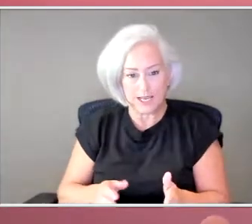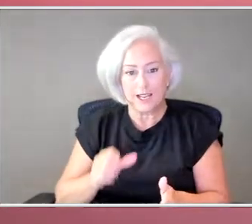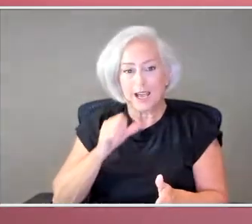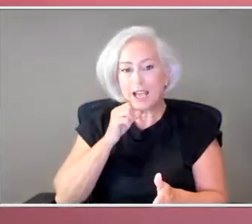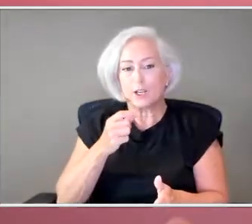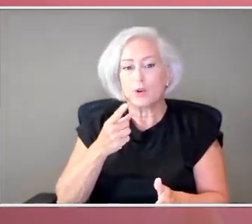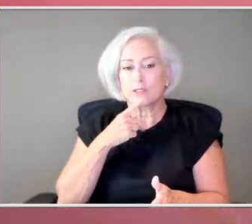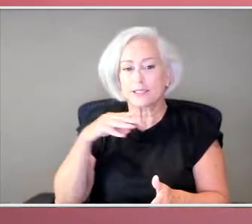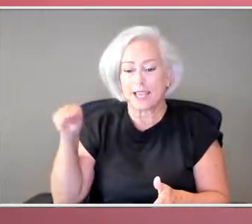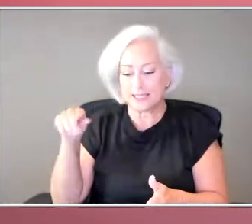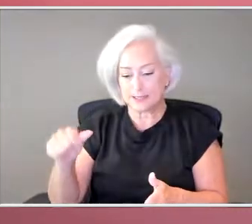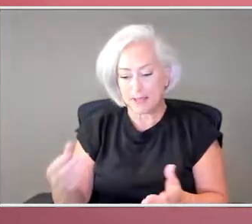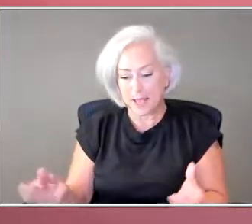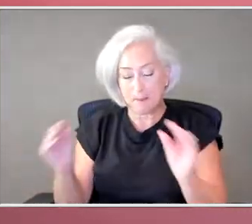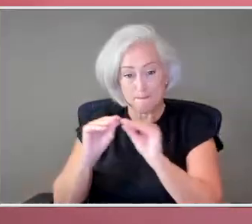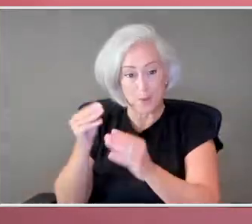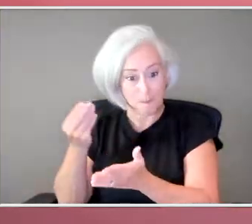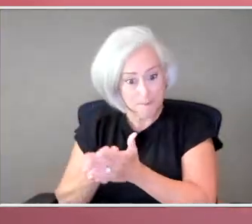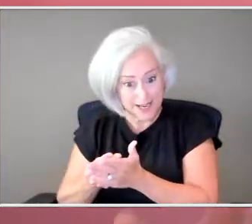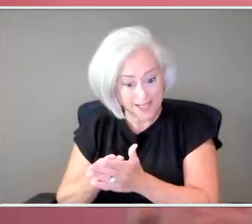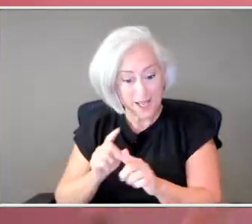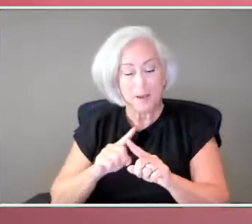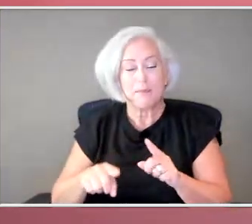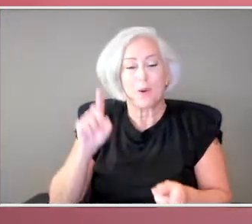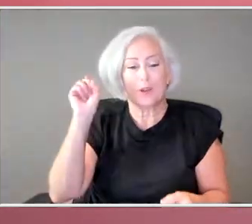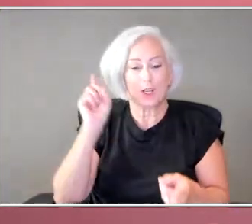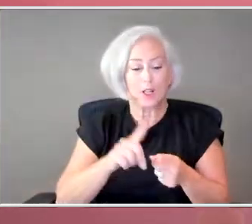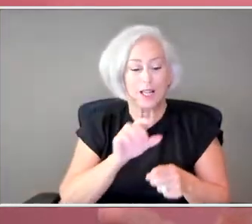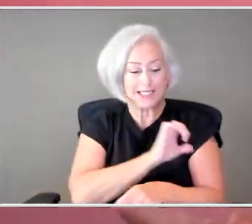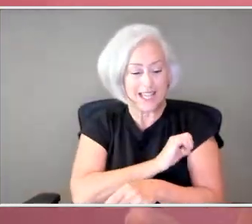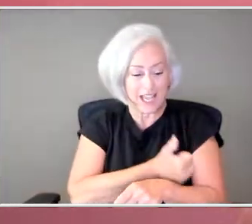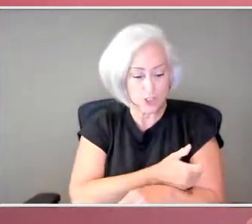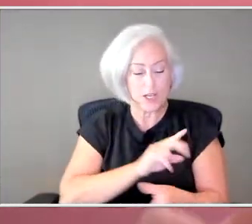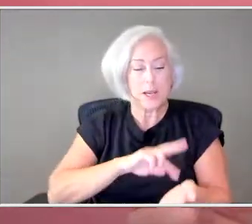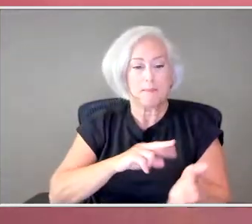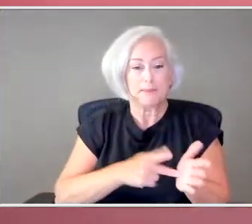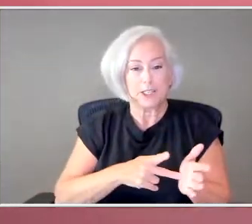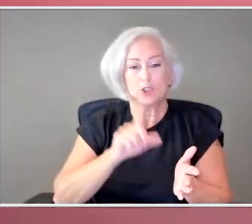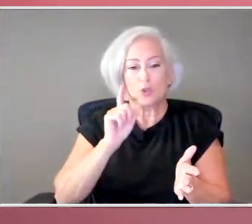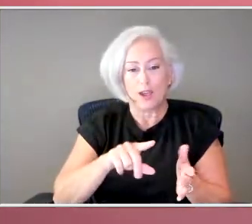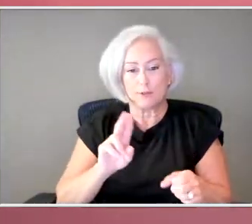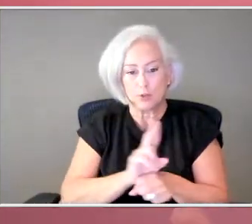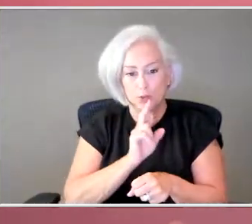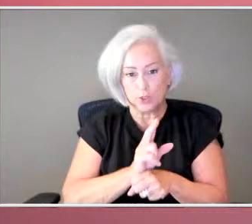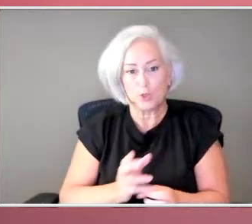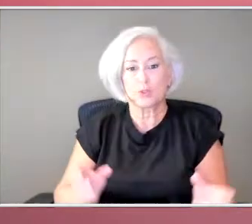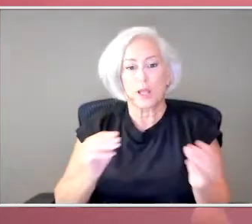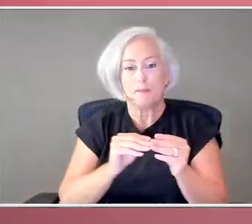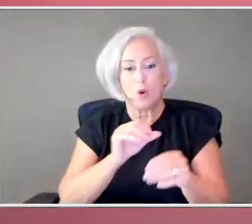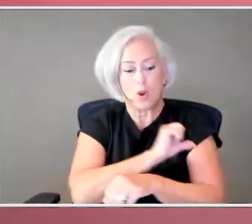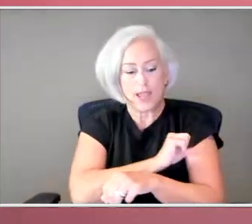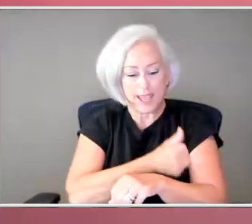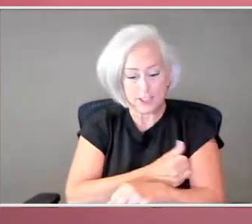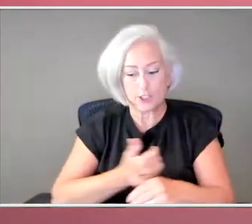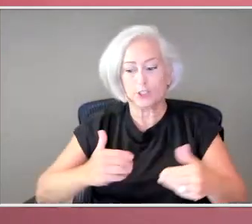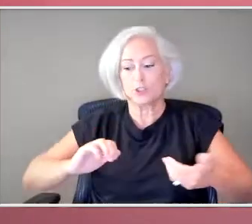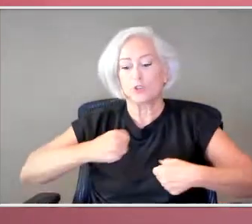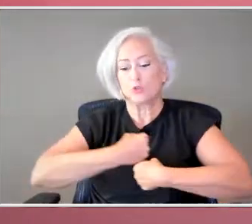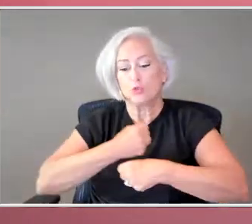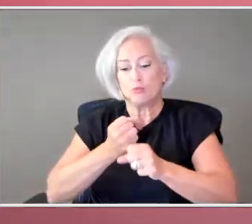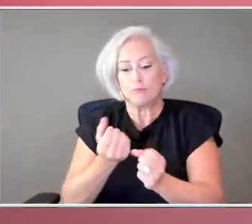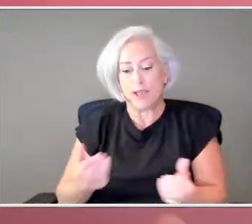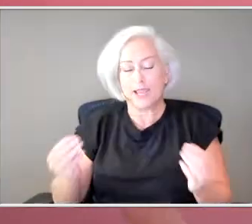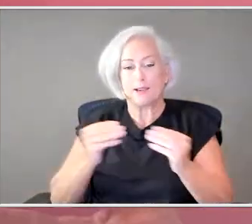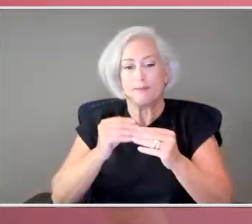when you're low on energy, you actually have to use more energy to have more energy. I mean, exercise gives you energy.